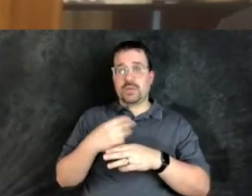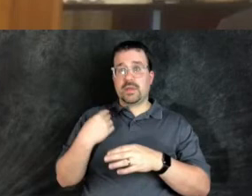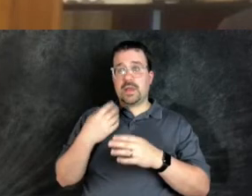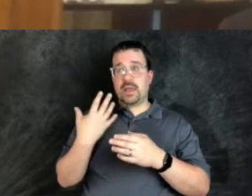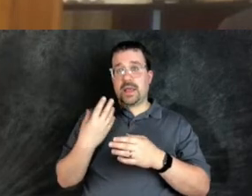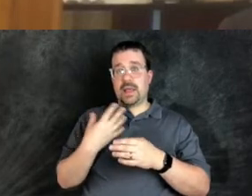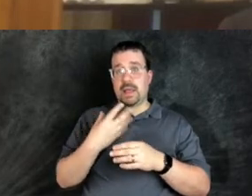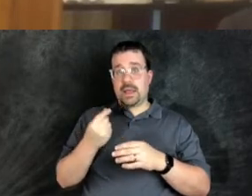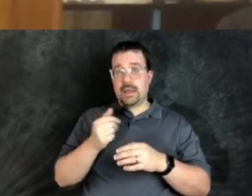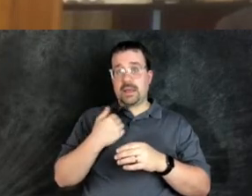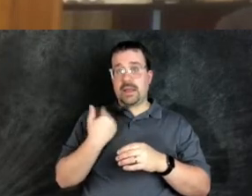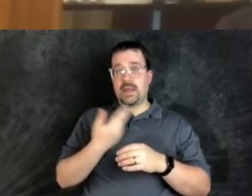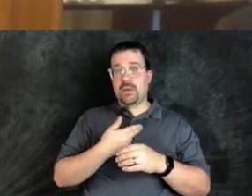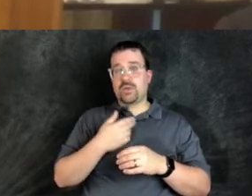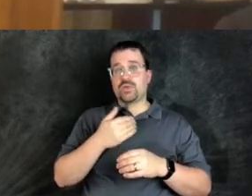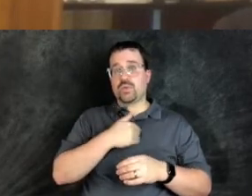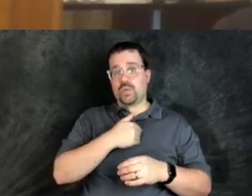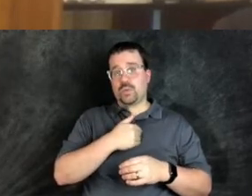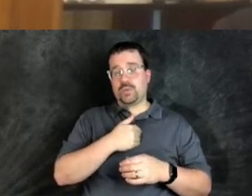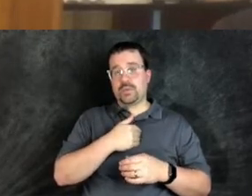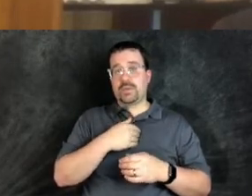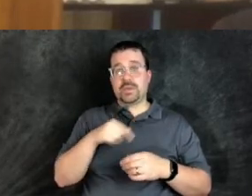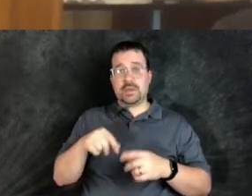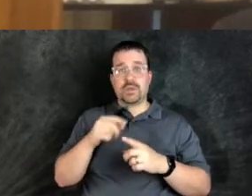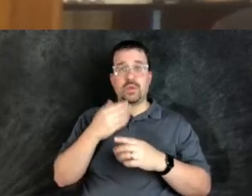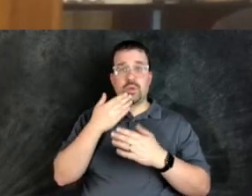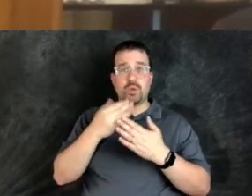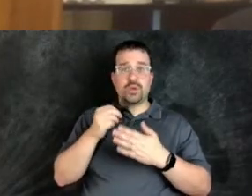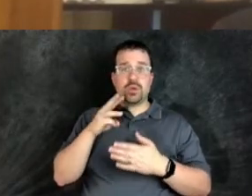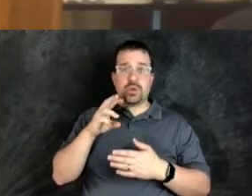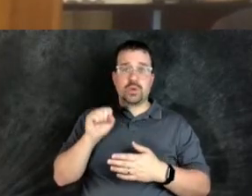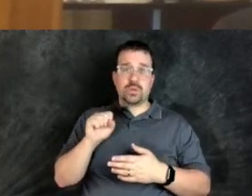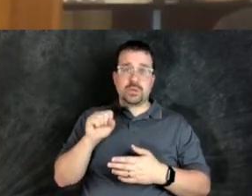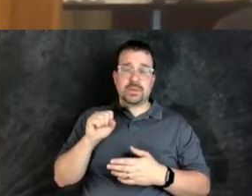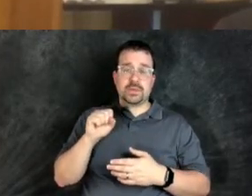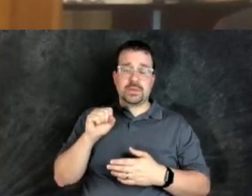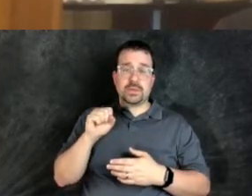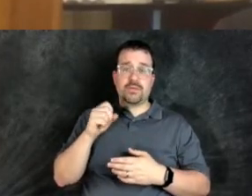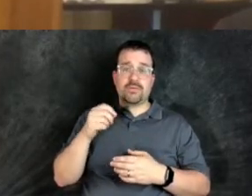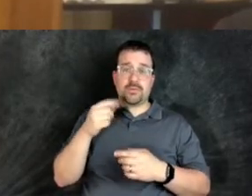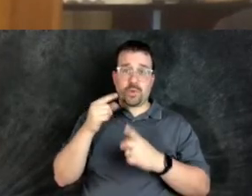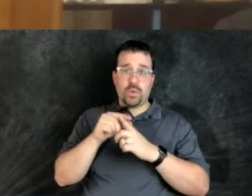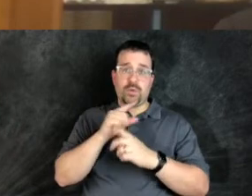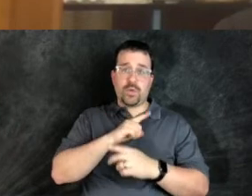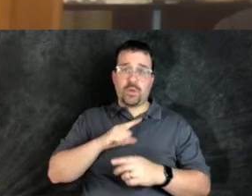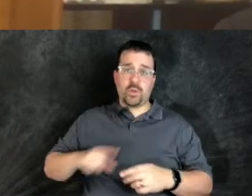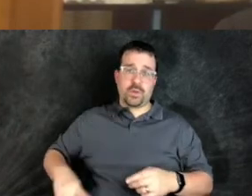souls. This is the good news, the word of the Lord.